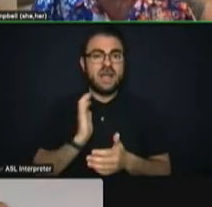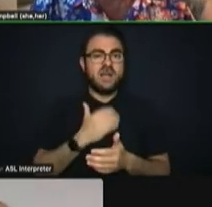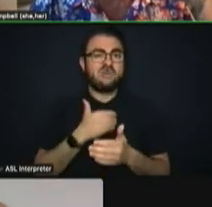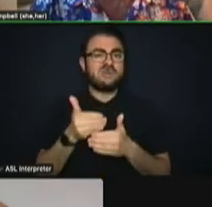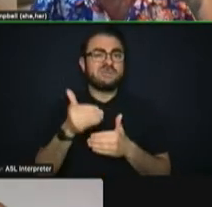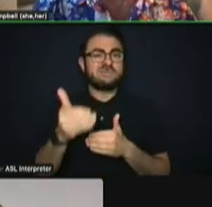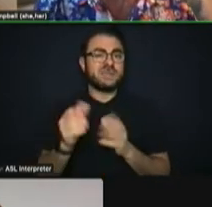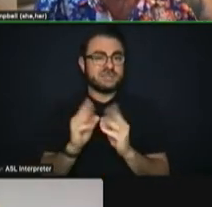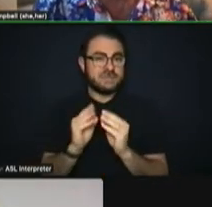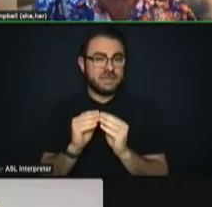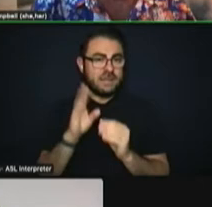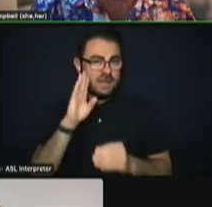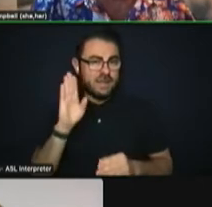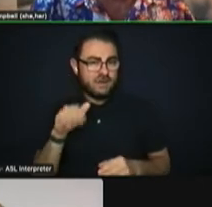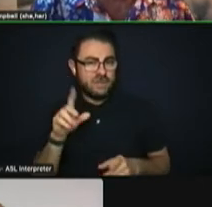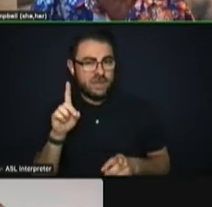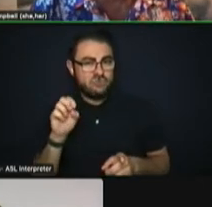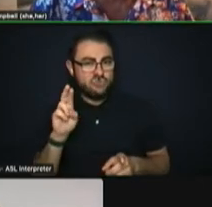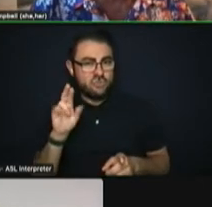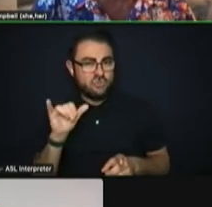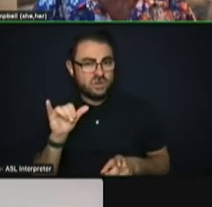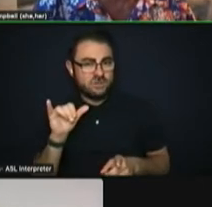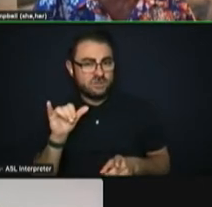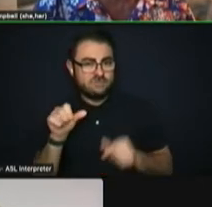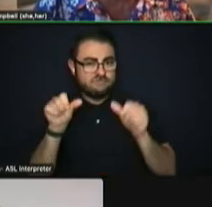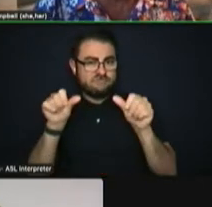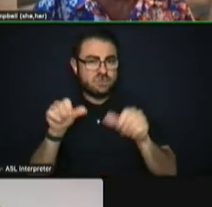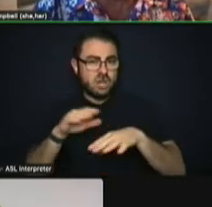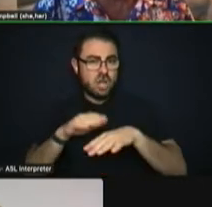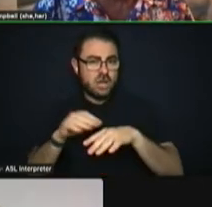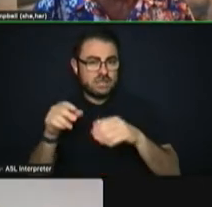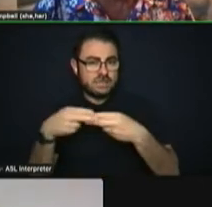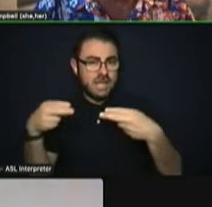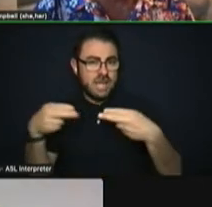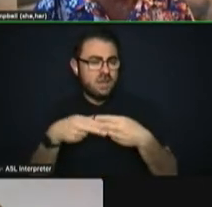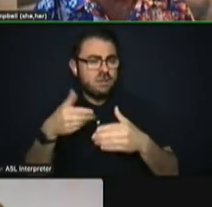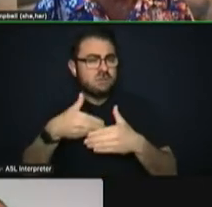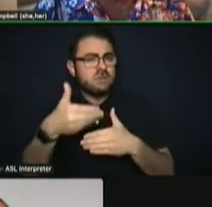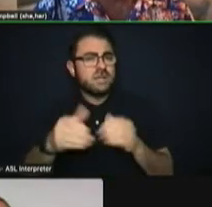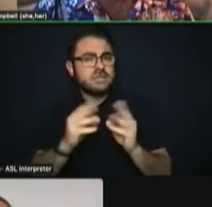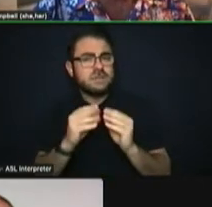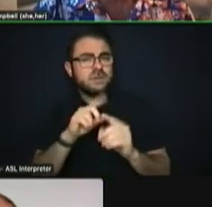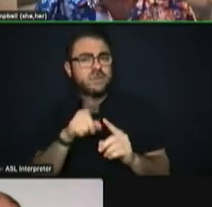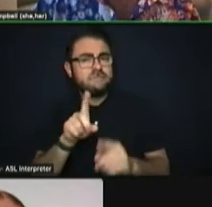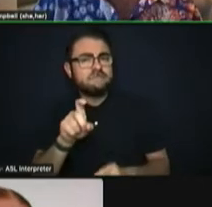Dory noted it on one of our slides. Dory, what is the next meeting?